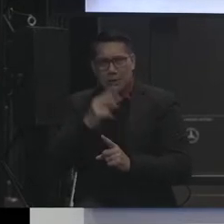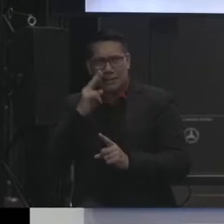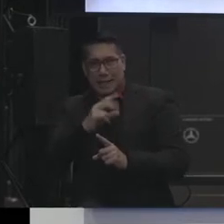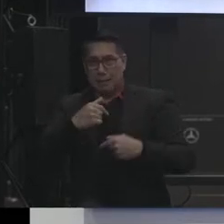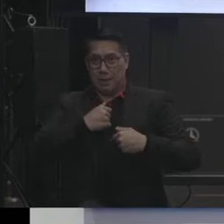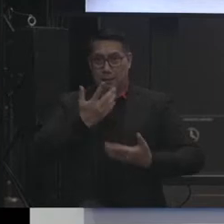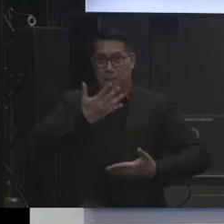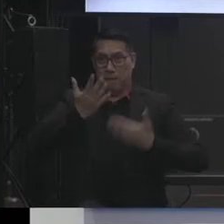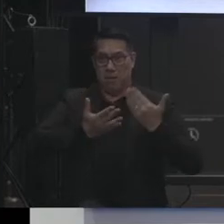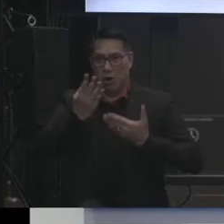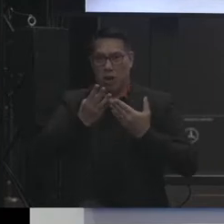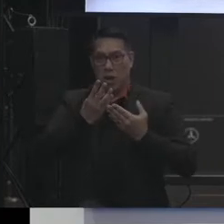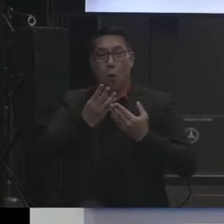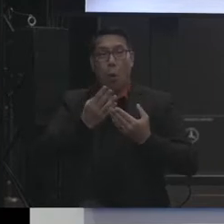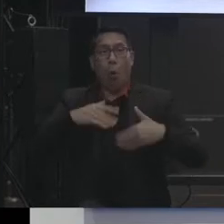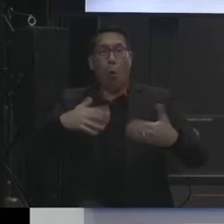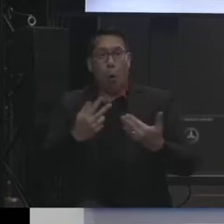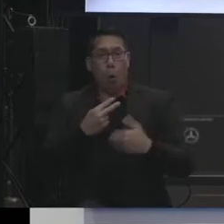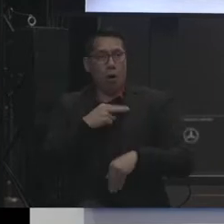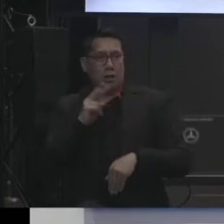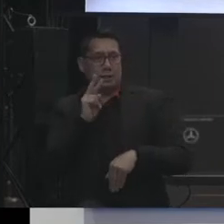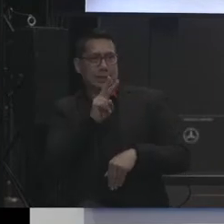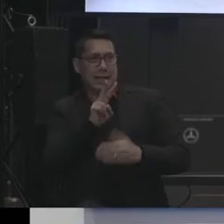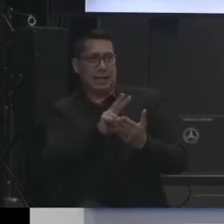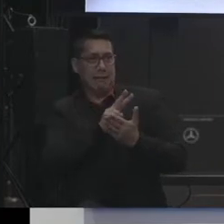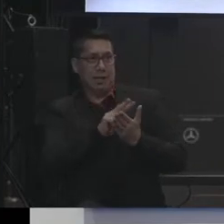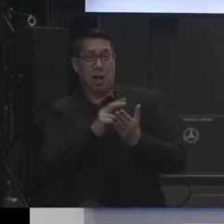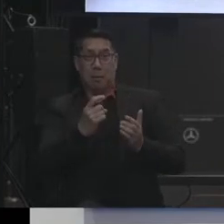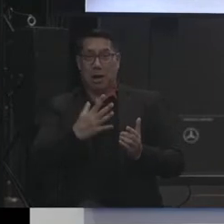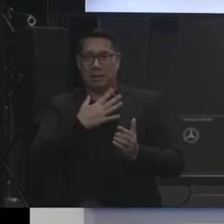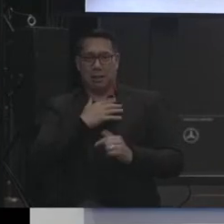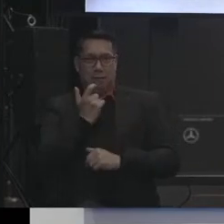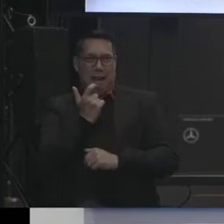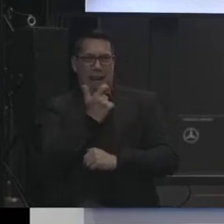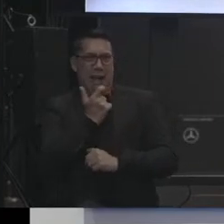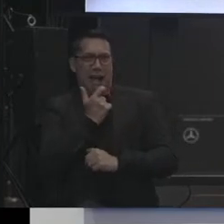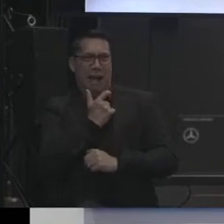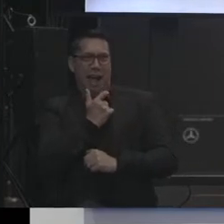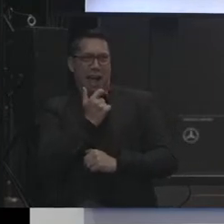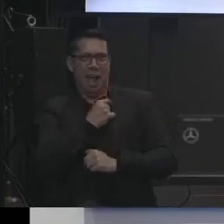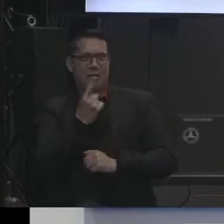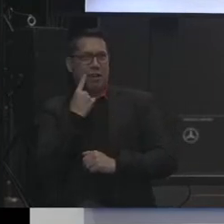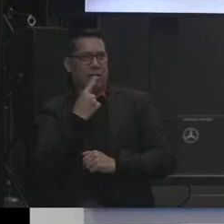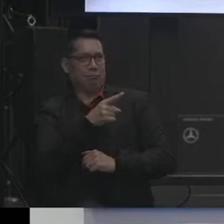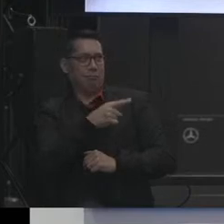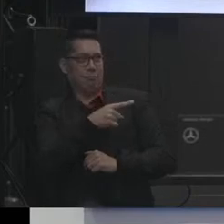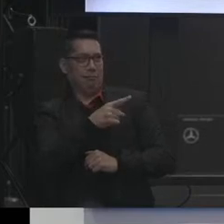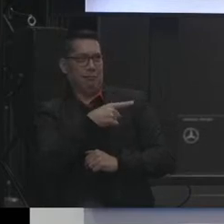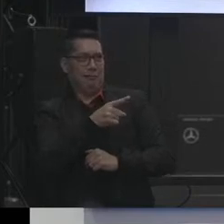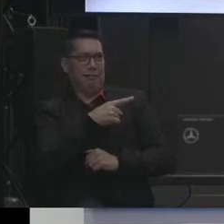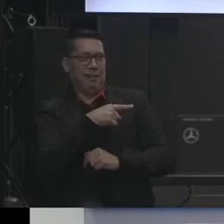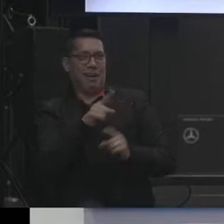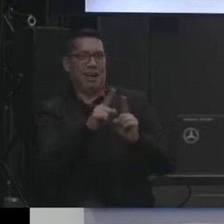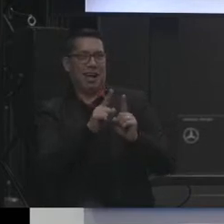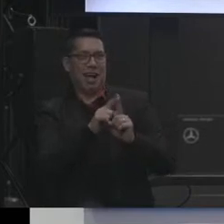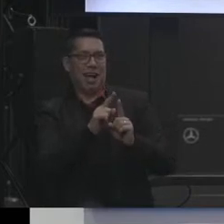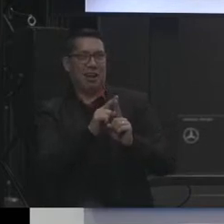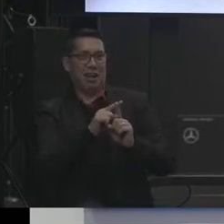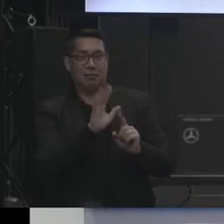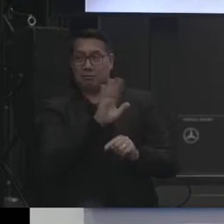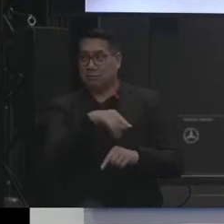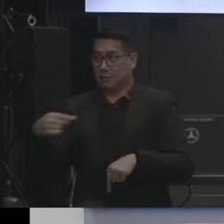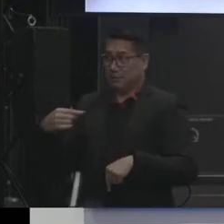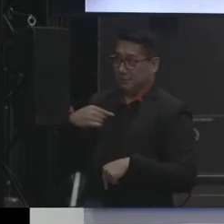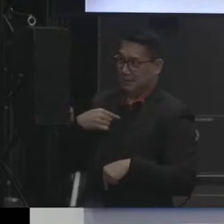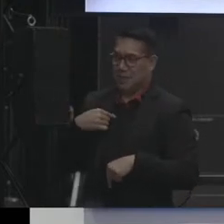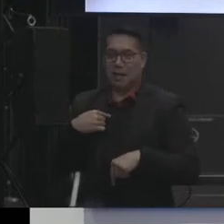There's some of those videos where I'm laughing at myself in the video, and maybe they are recognizing that's kind of breaking the fourth wall.